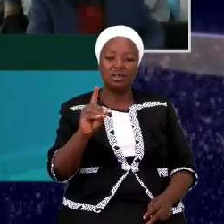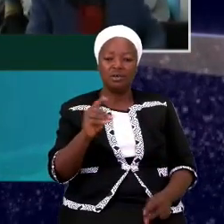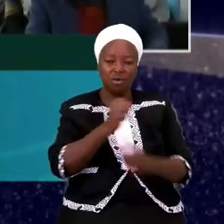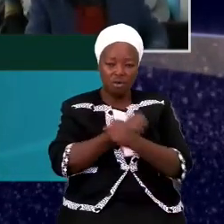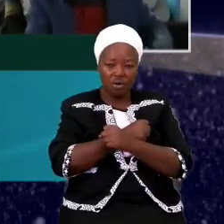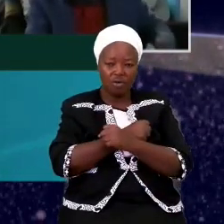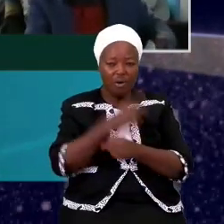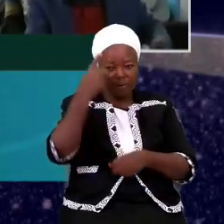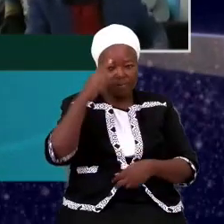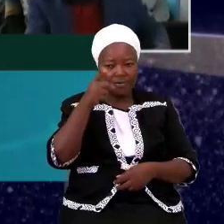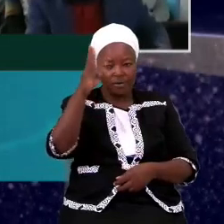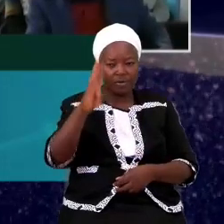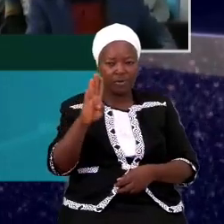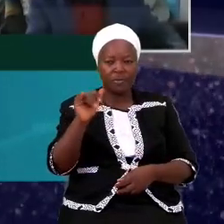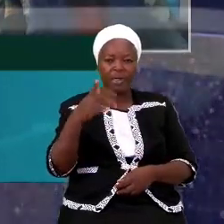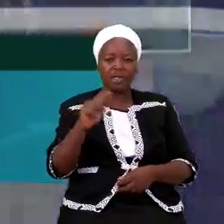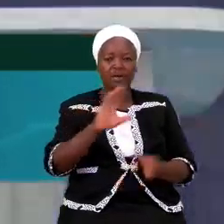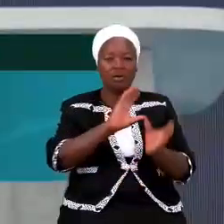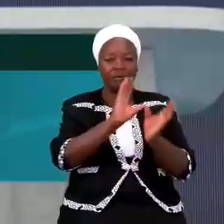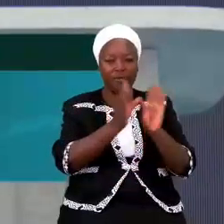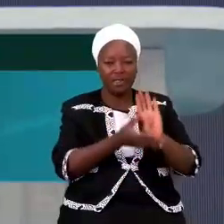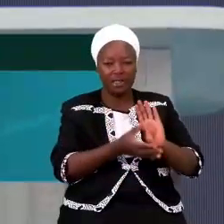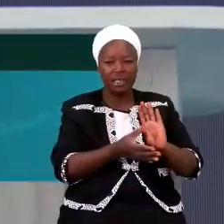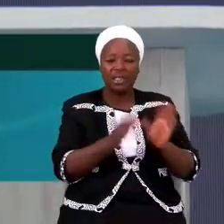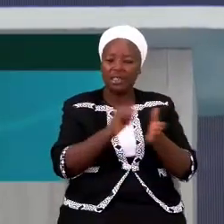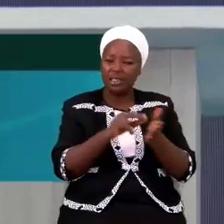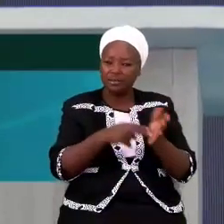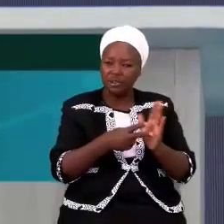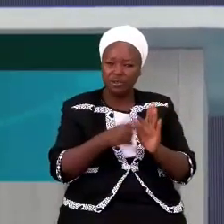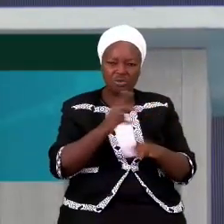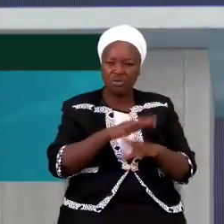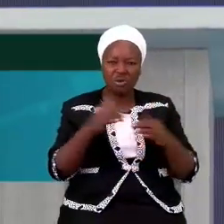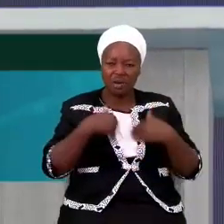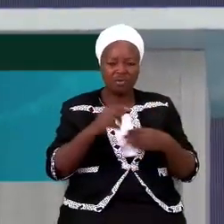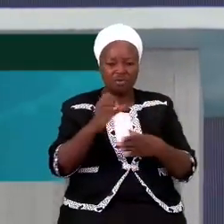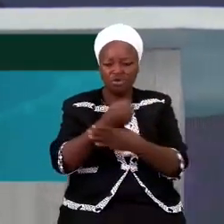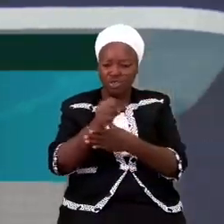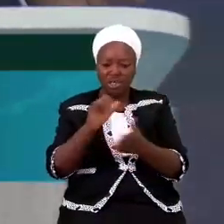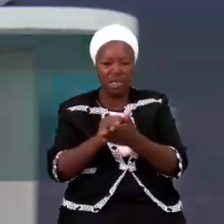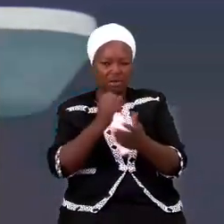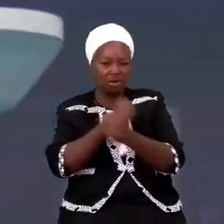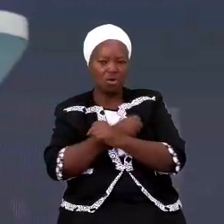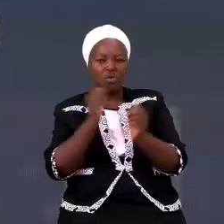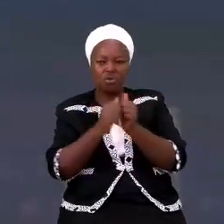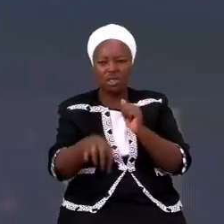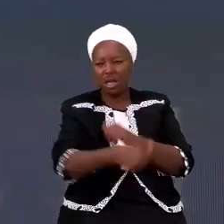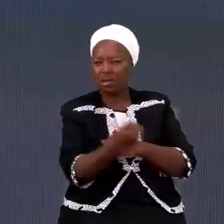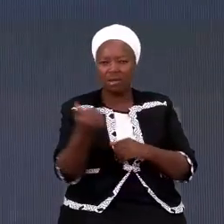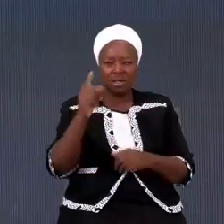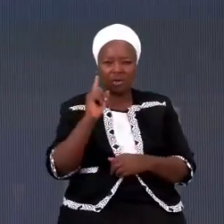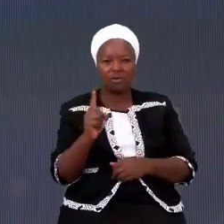me. He turned my life around. He wrote my name in the book of life, and therefore I love